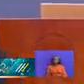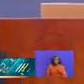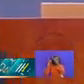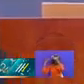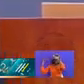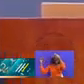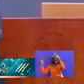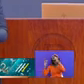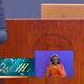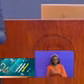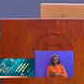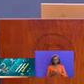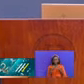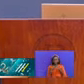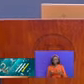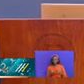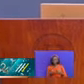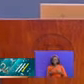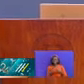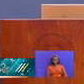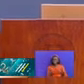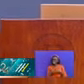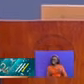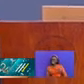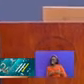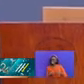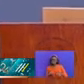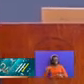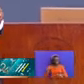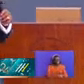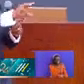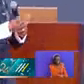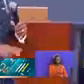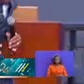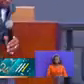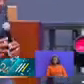and Virgin Atlantic they now creating Shadows to